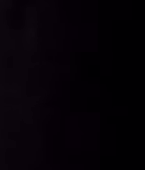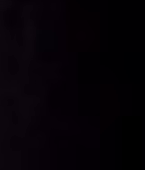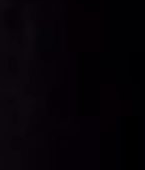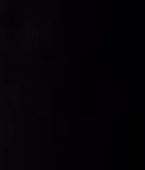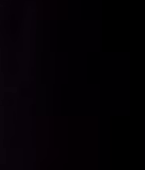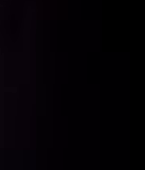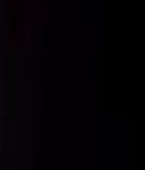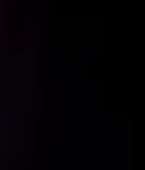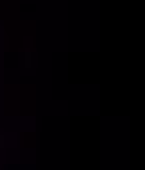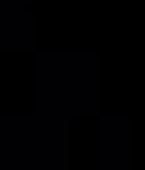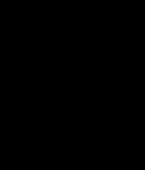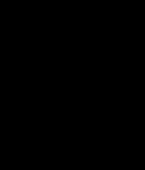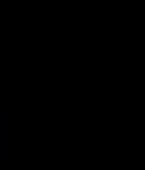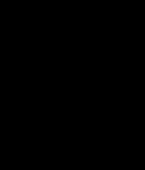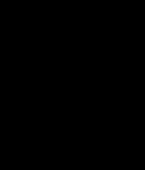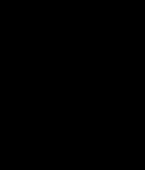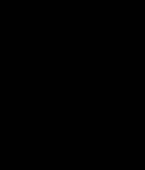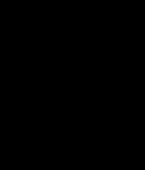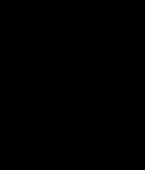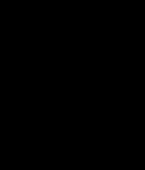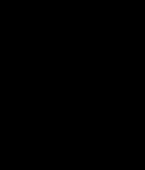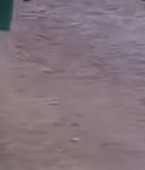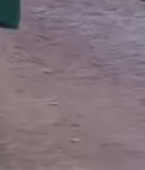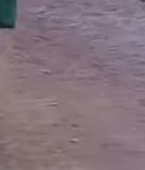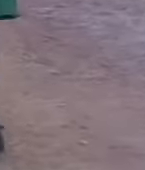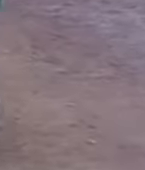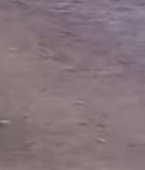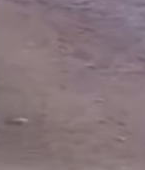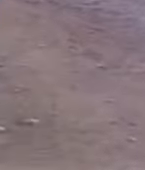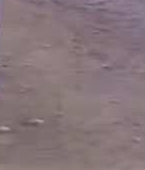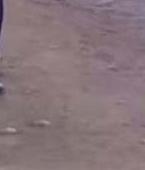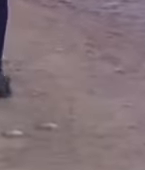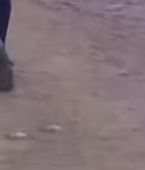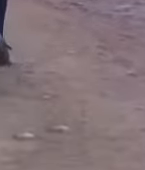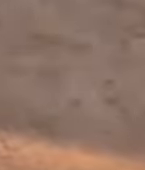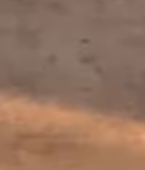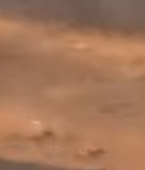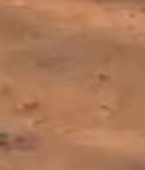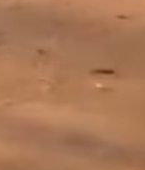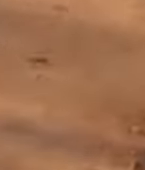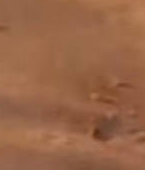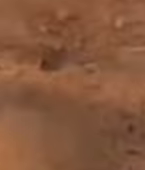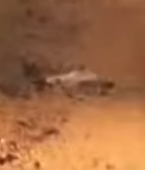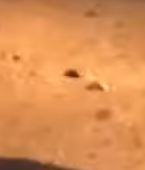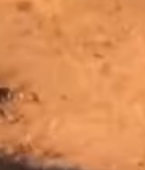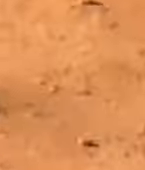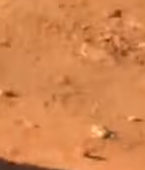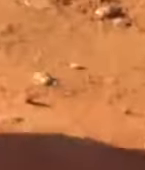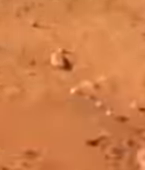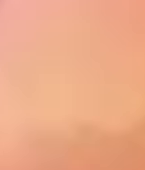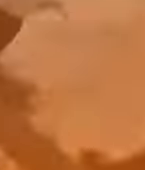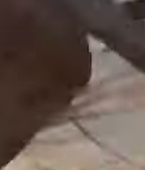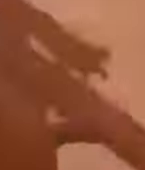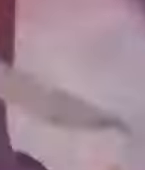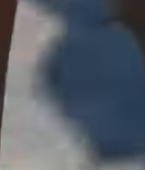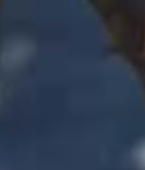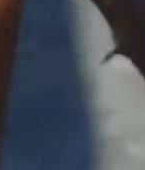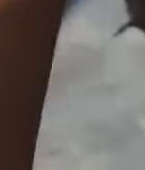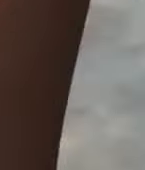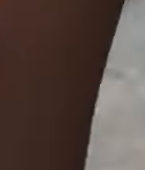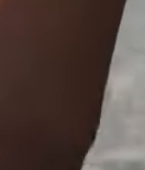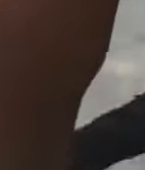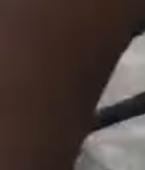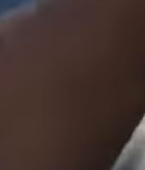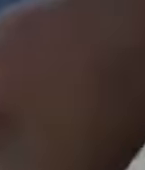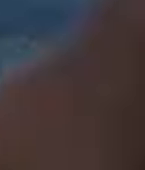Jenis, Suwati Nolwazi Jemasini. When others were going to school, she spent her days toiling